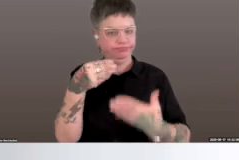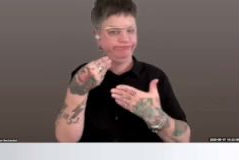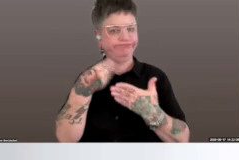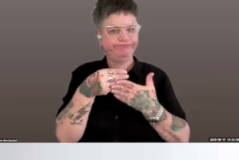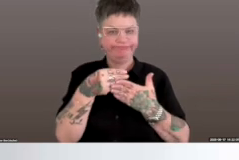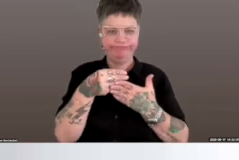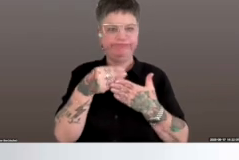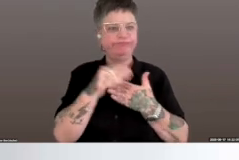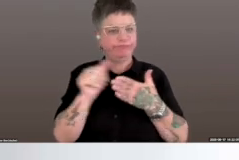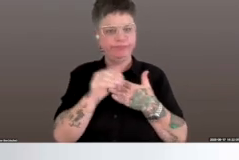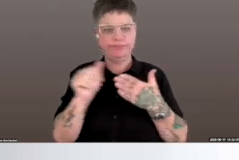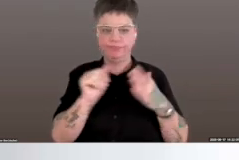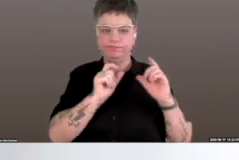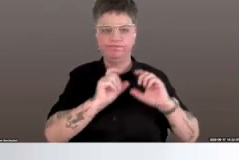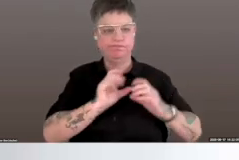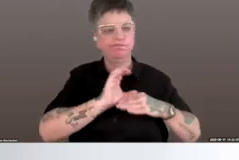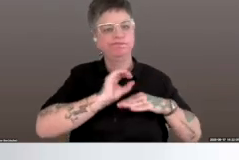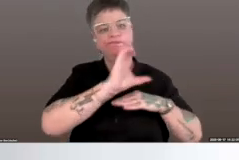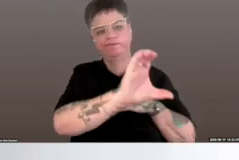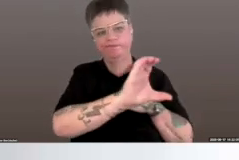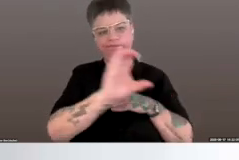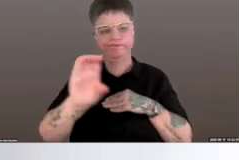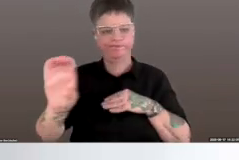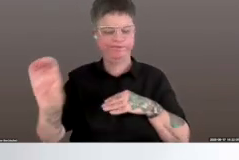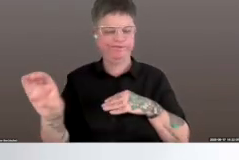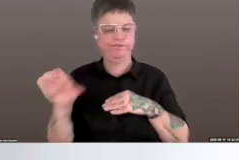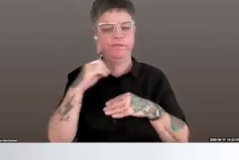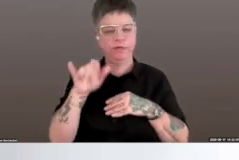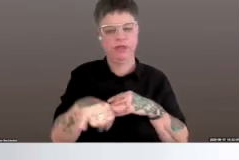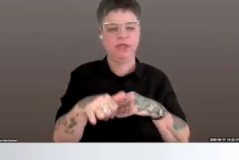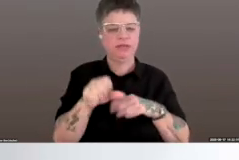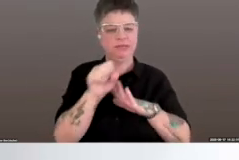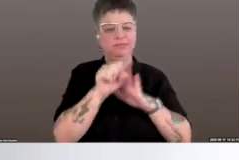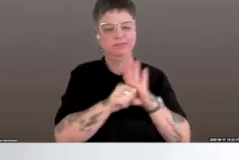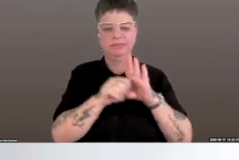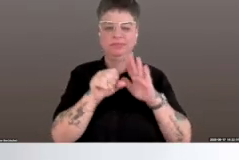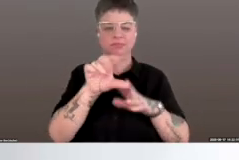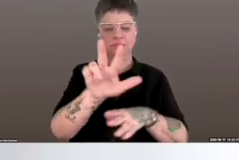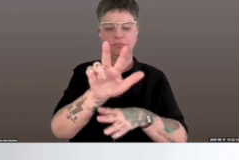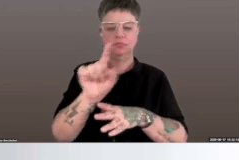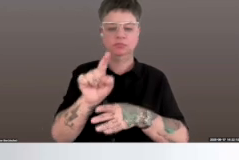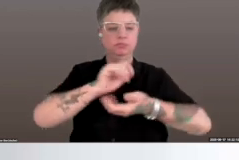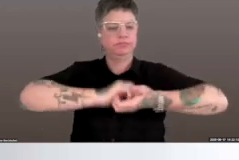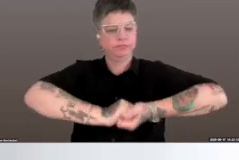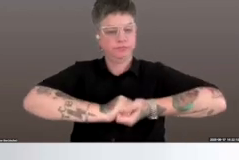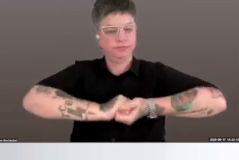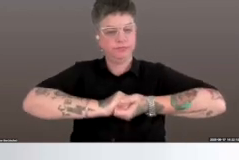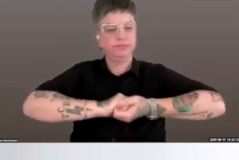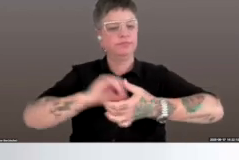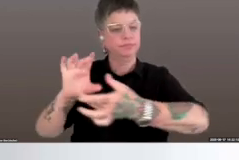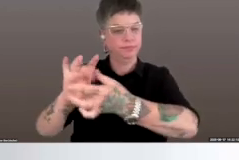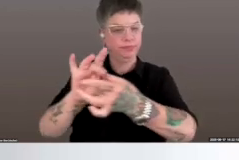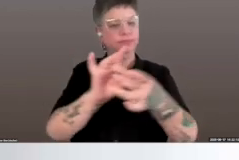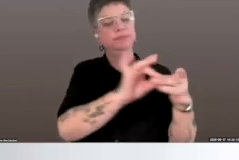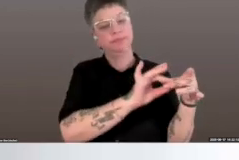Grid Alternatives, the program administrator, organizes a statewide network of 31 outreach partners and counting, an application